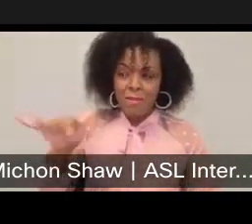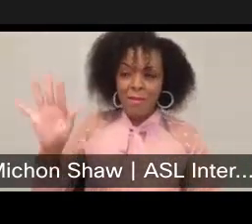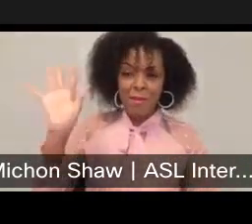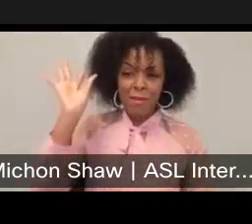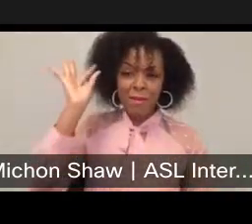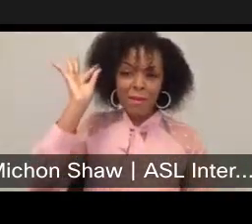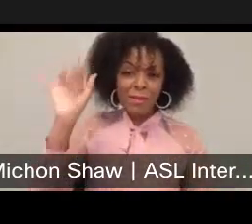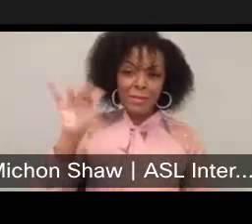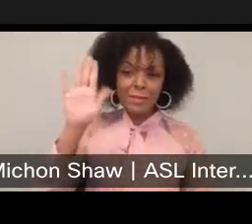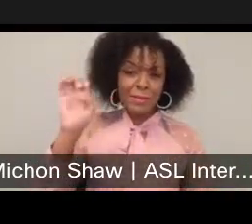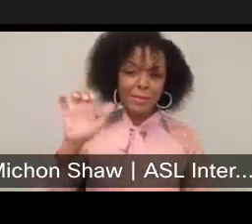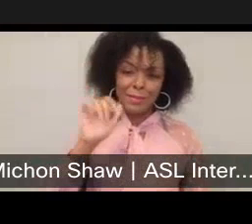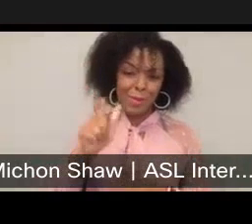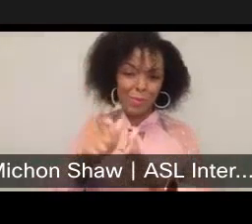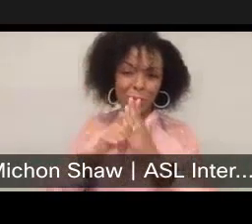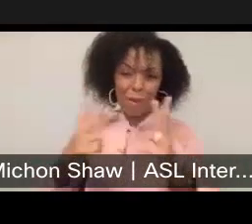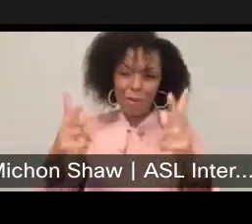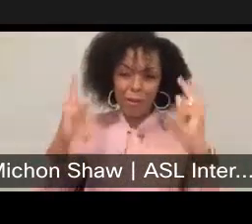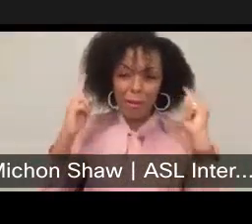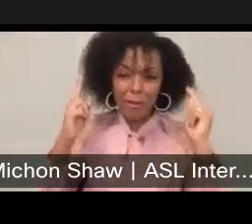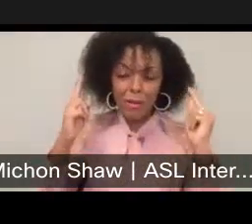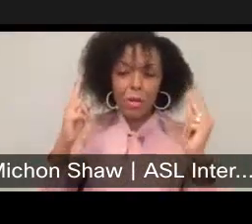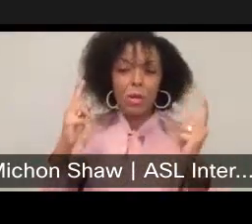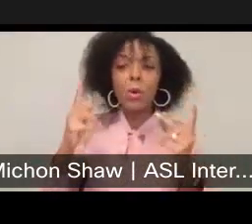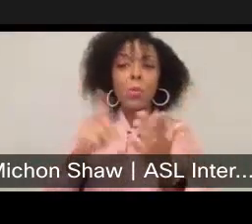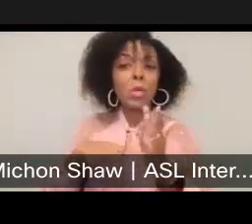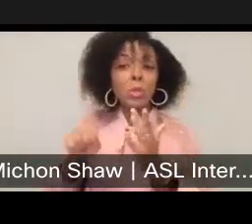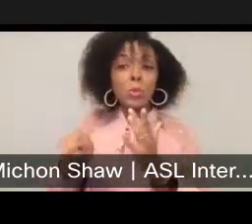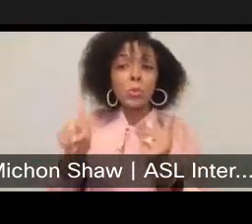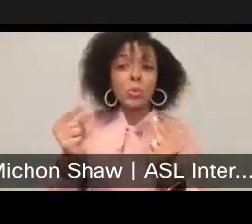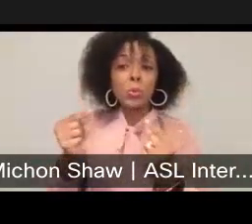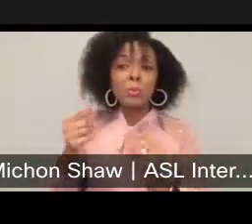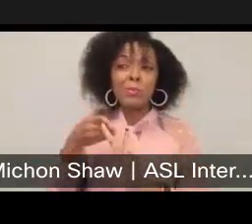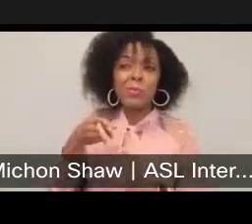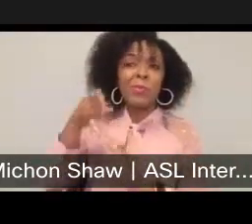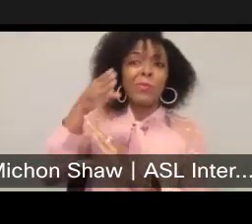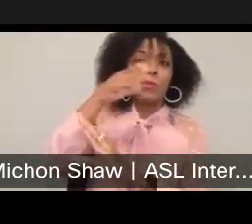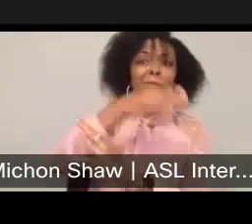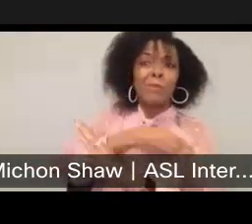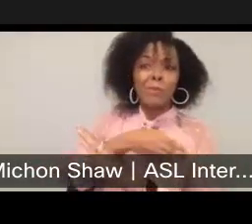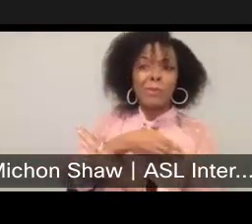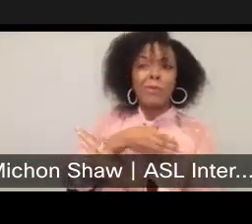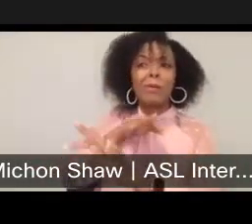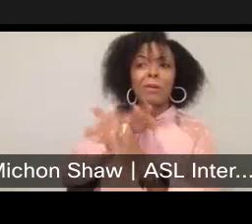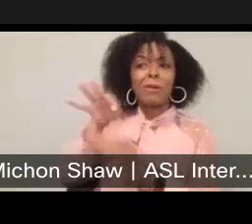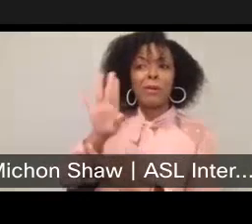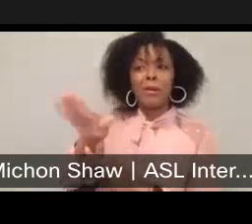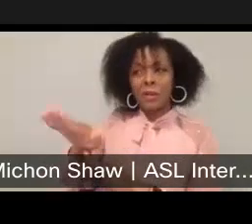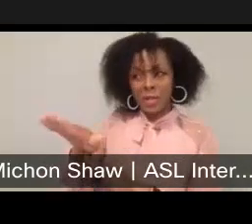they had to do ahead of time was tell that young man, look, this is something we don't